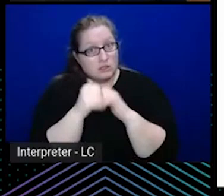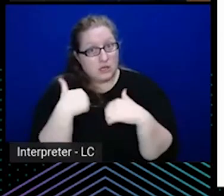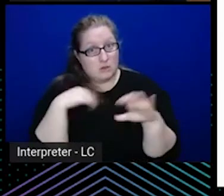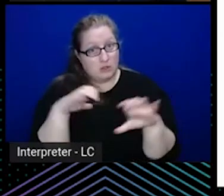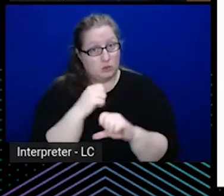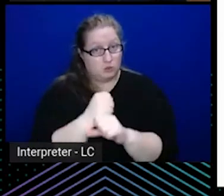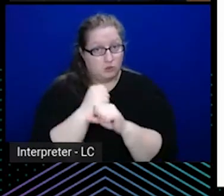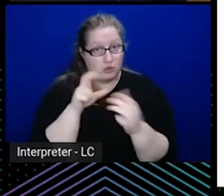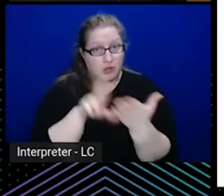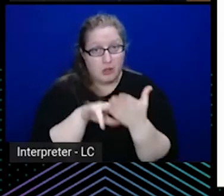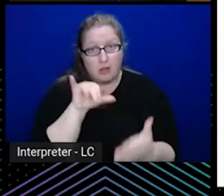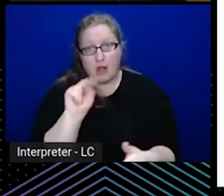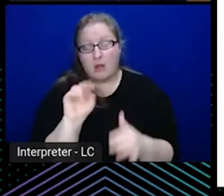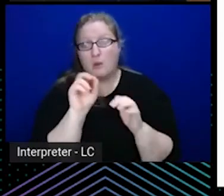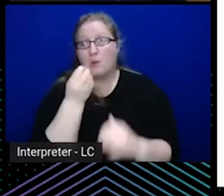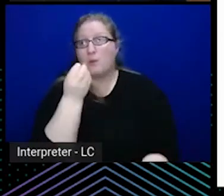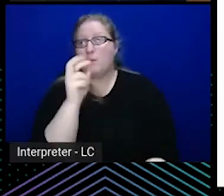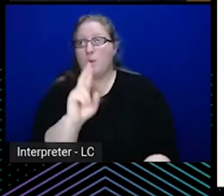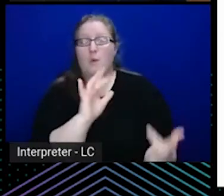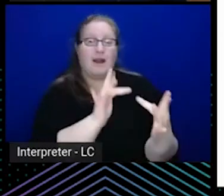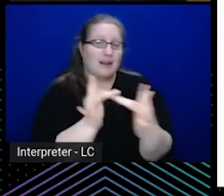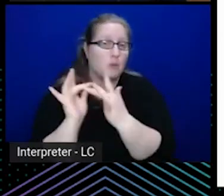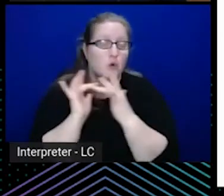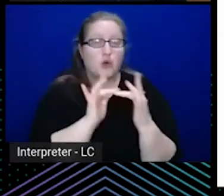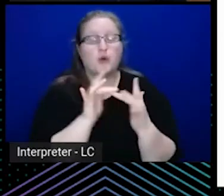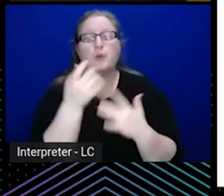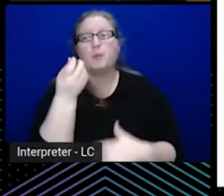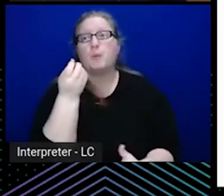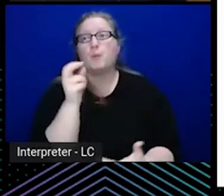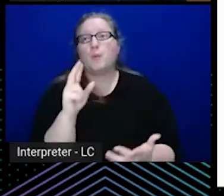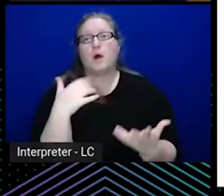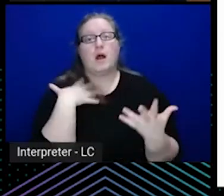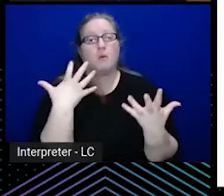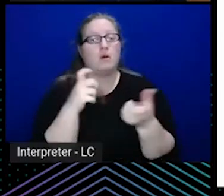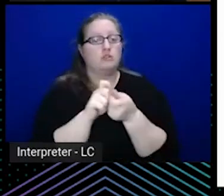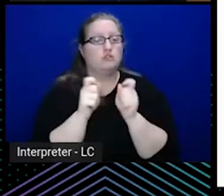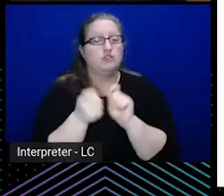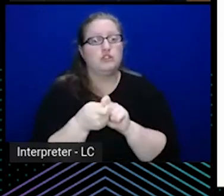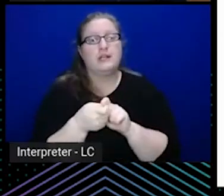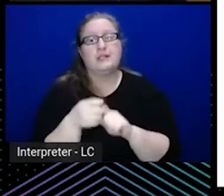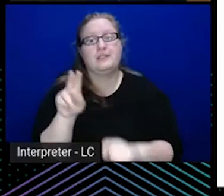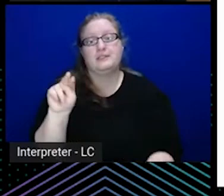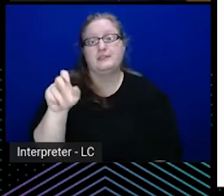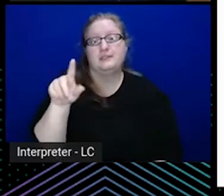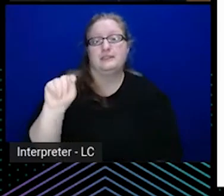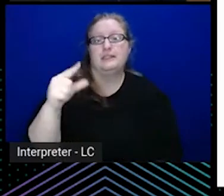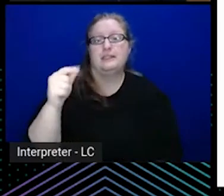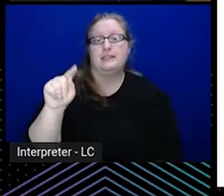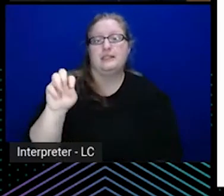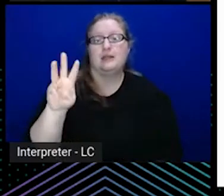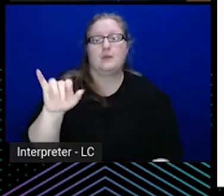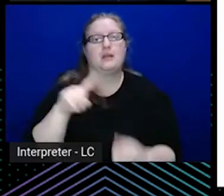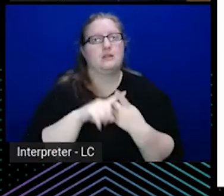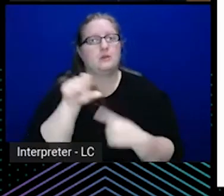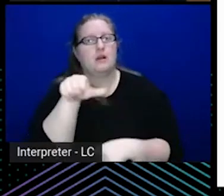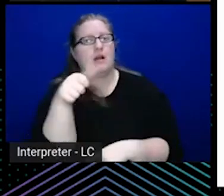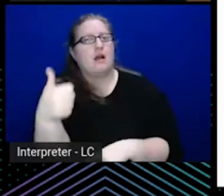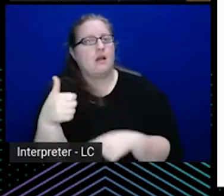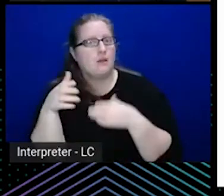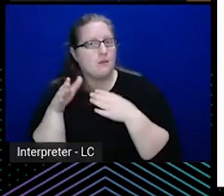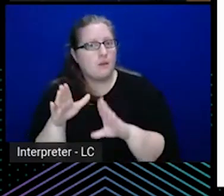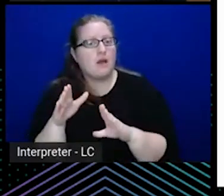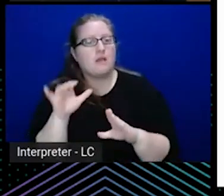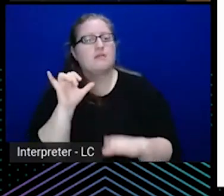I do networking, I want to change from a net gateway to some other construct, that's on the infrastructure